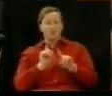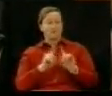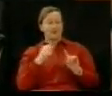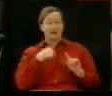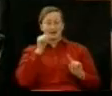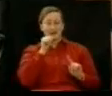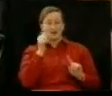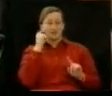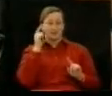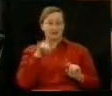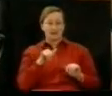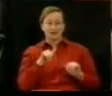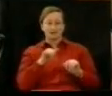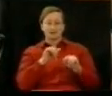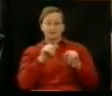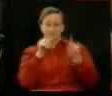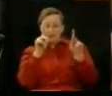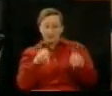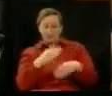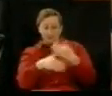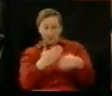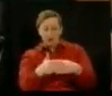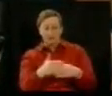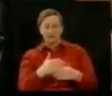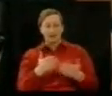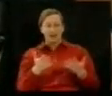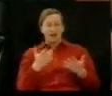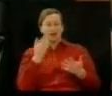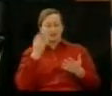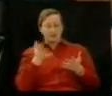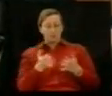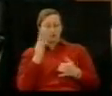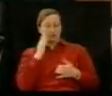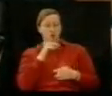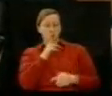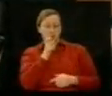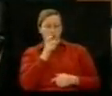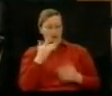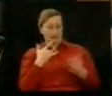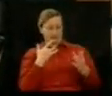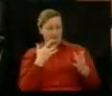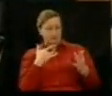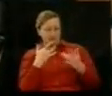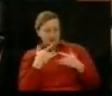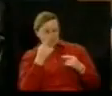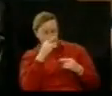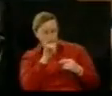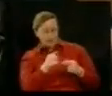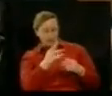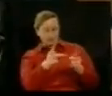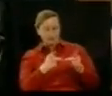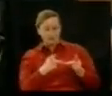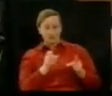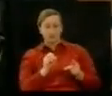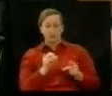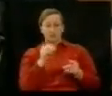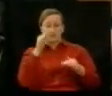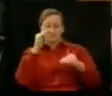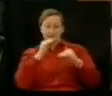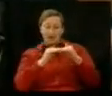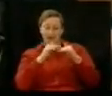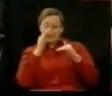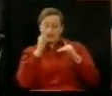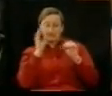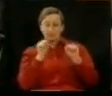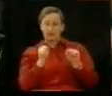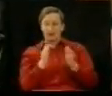that the public is interested in. I think they want to know who is being considered for these positions. And to me, the very, very least we could ask of them, since they're not going